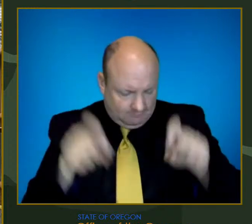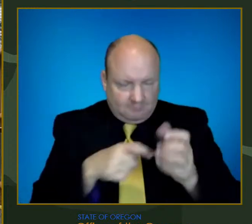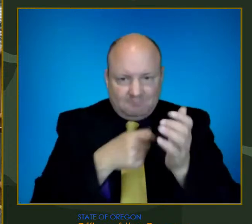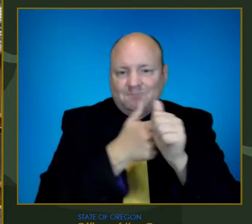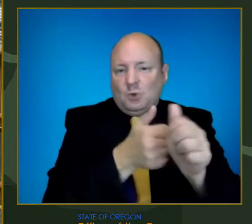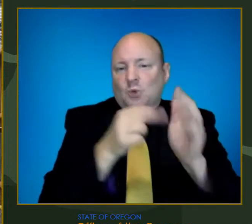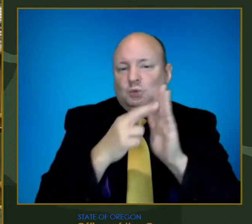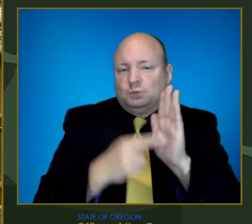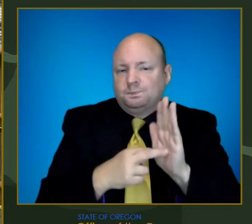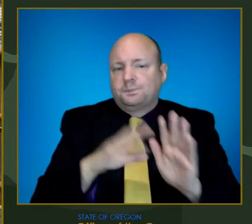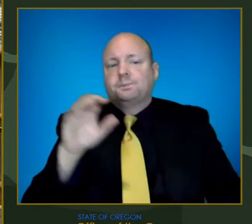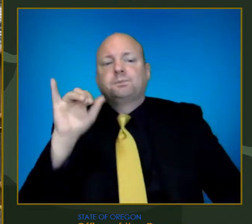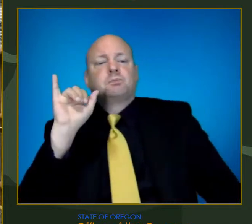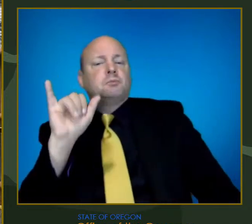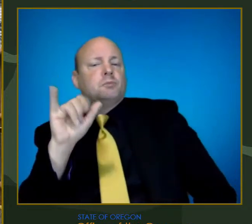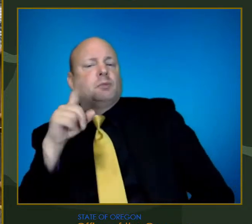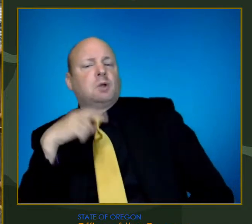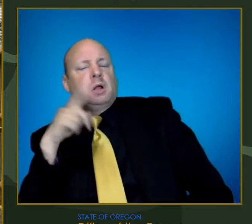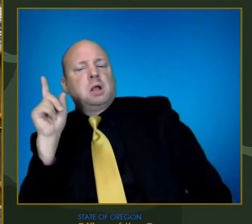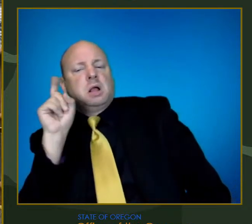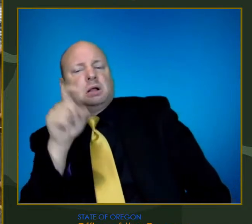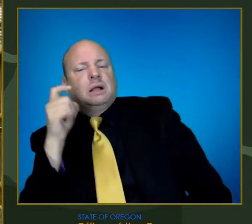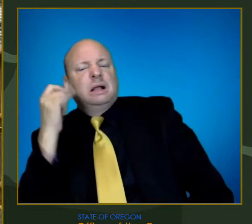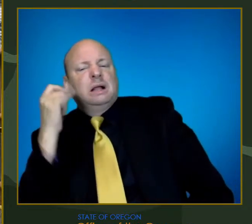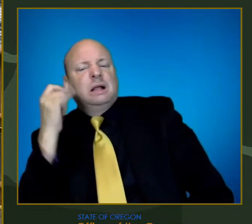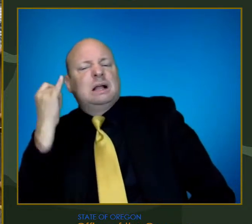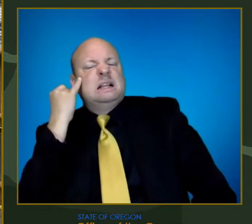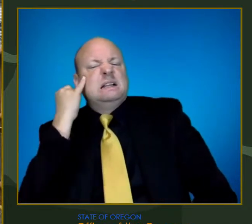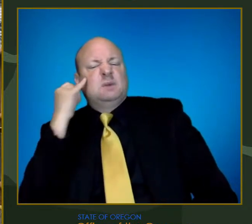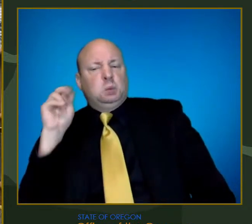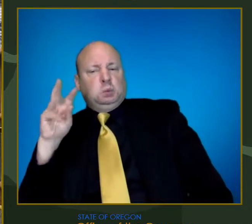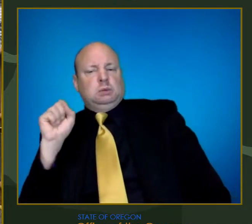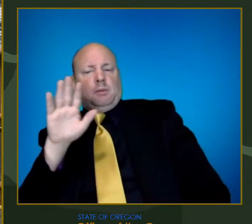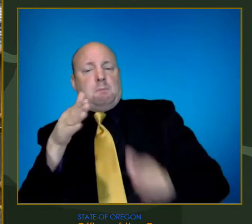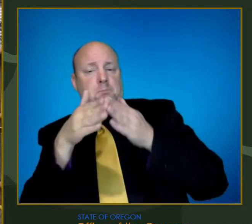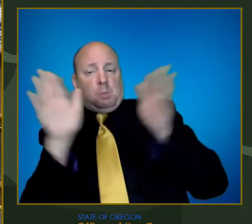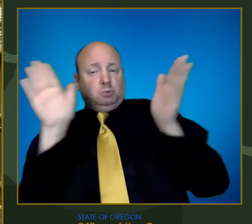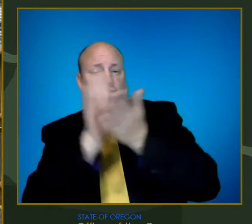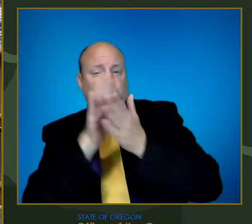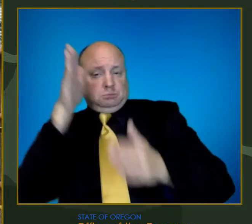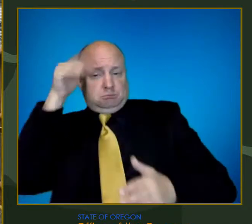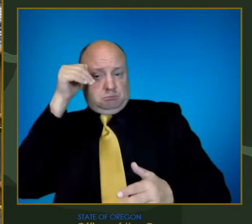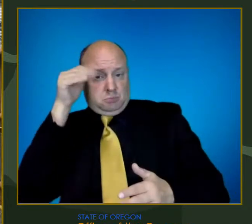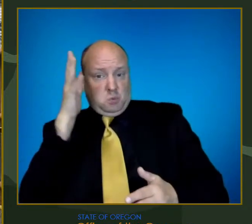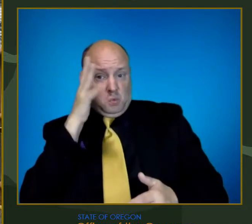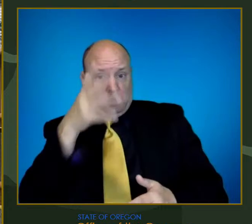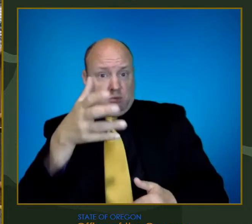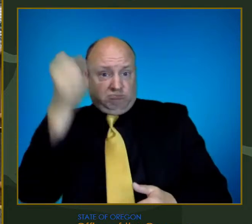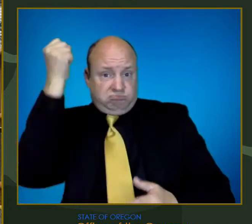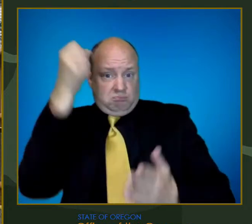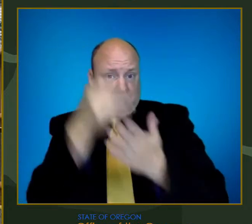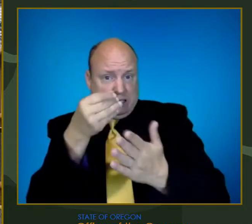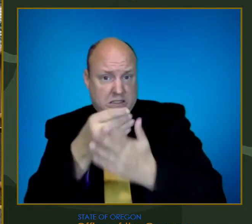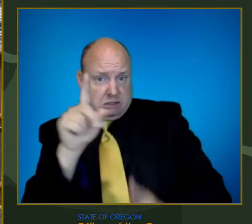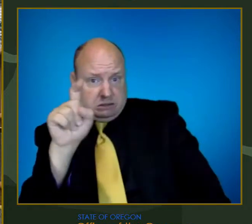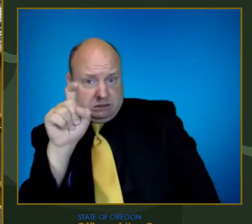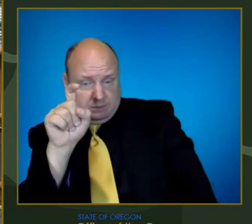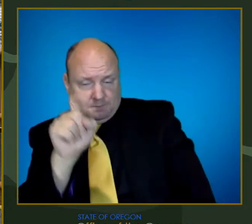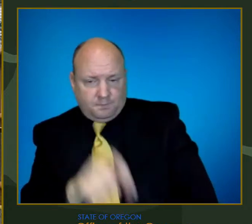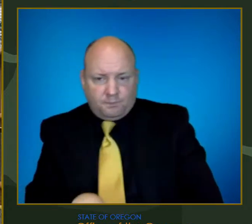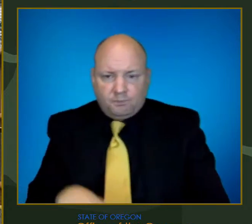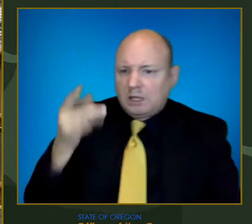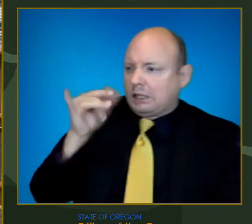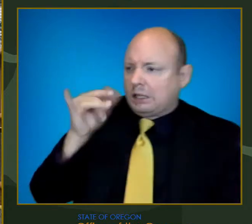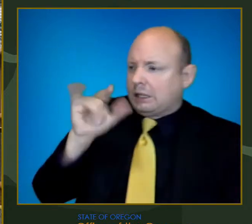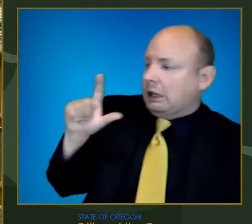state school funding for public schools that choose not to comply with this? No, again, so the civil penalties will come